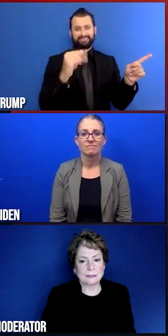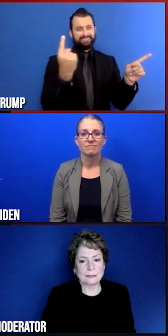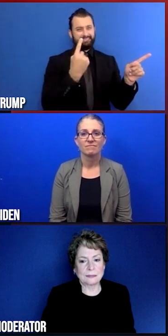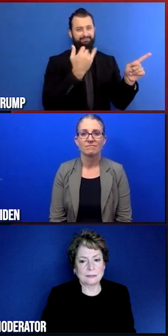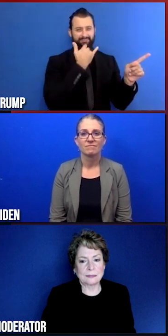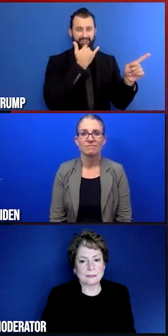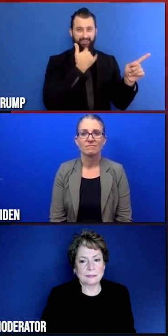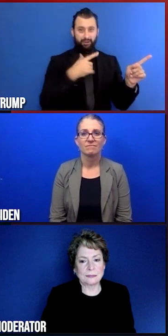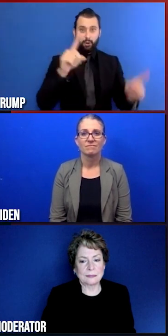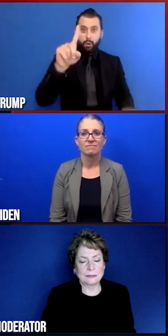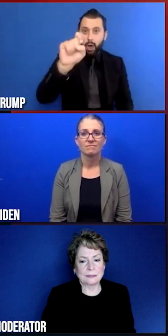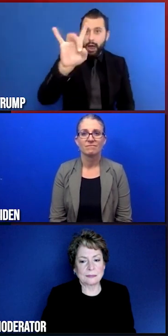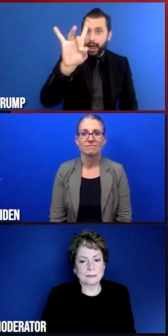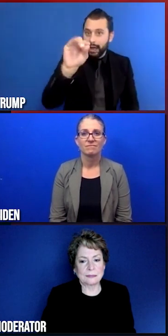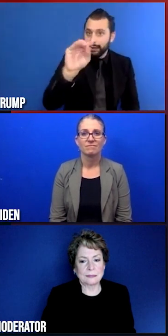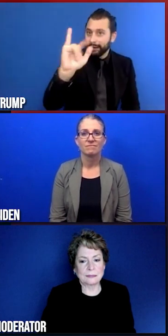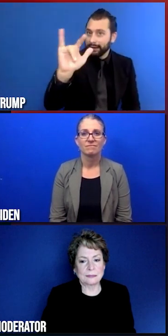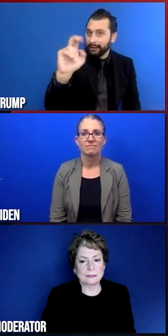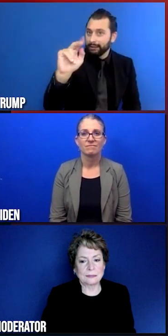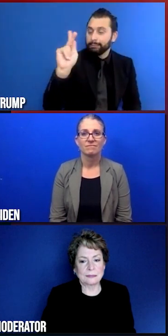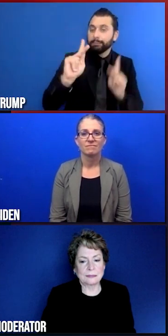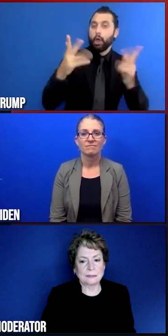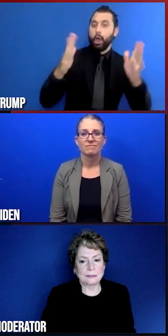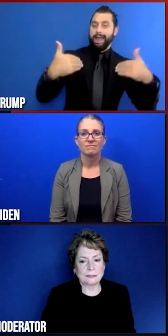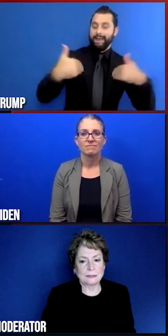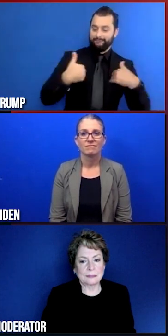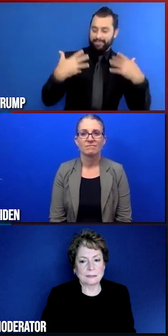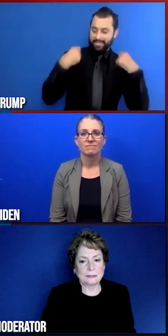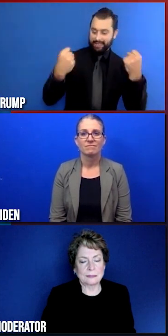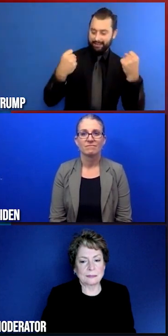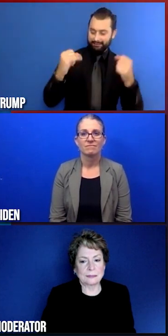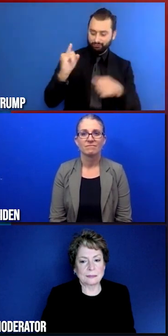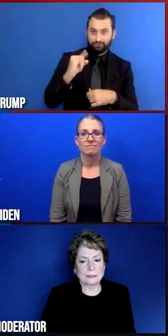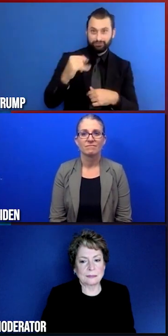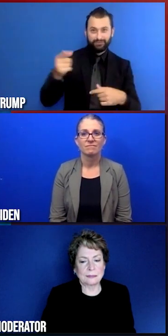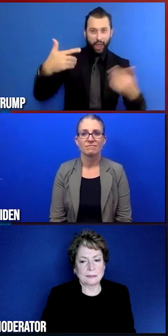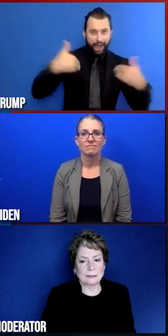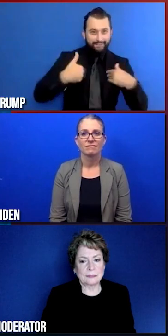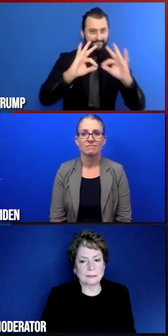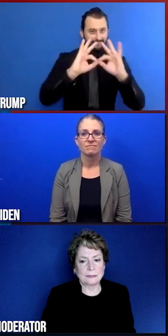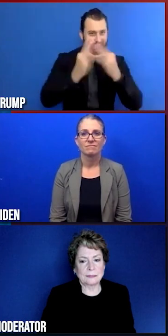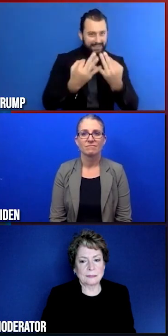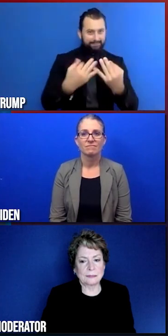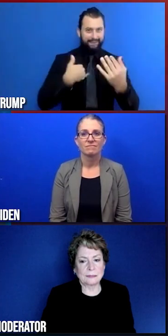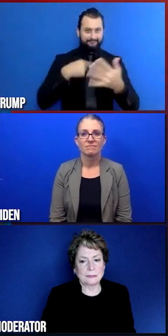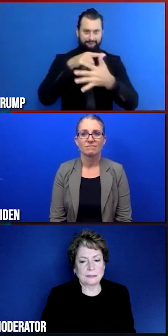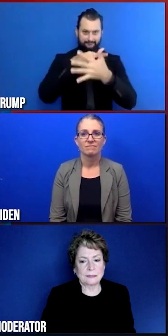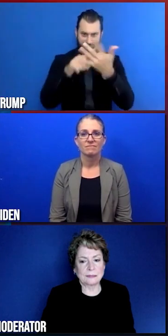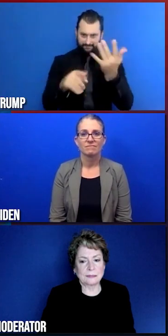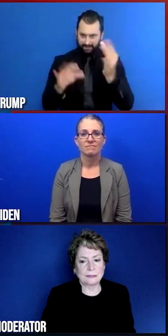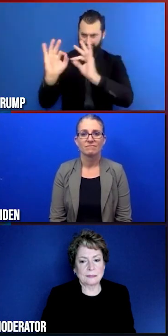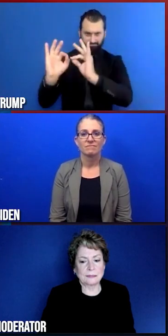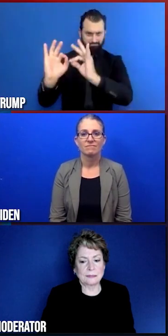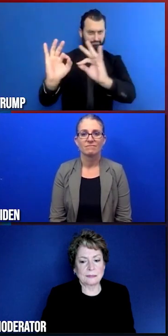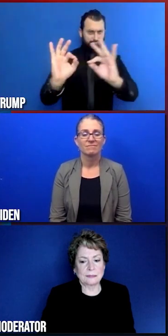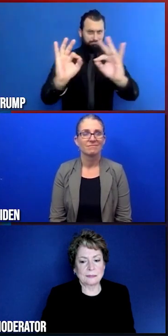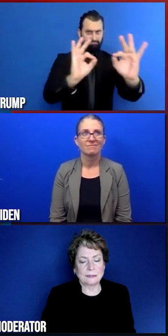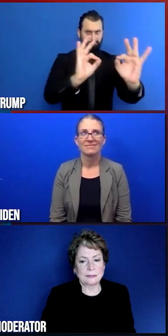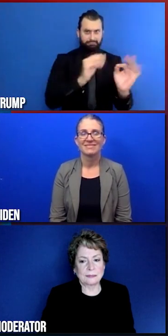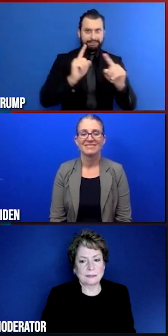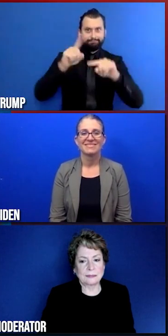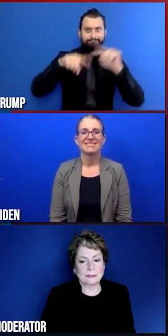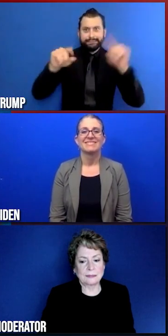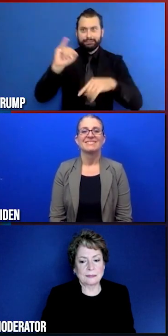million people, families, under what he wants to do, which will basically be socialized medicine. He won't even have a choice. They